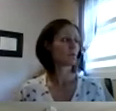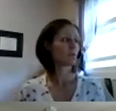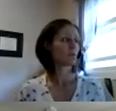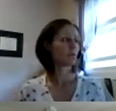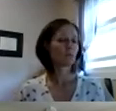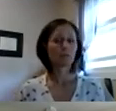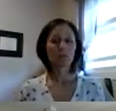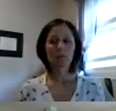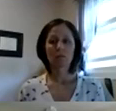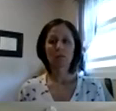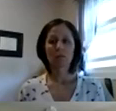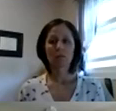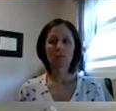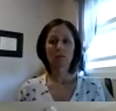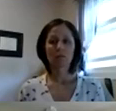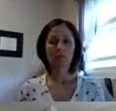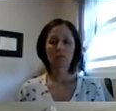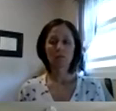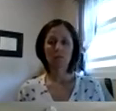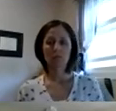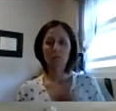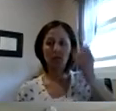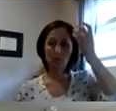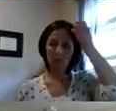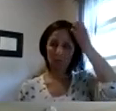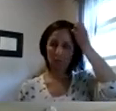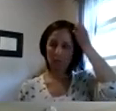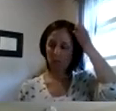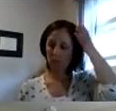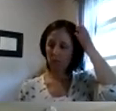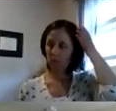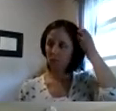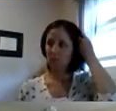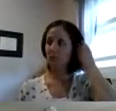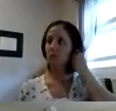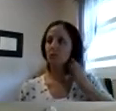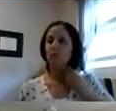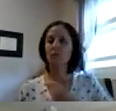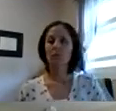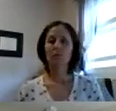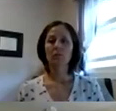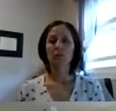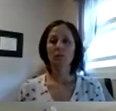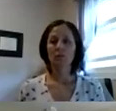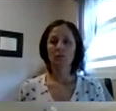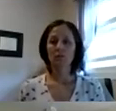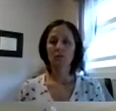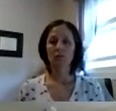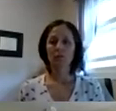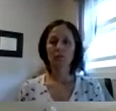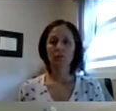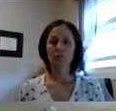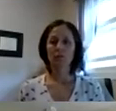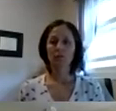process and determine which organizations will receive the funding that they're able to kick into the equation here for South